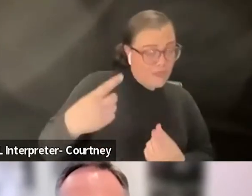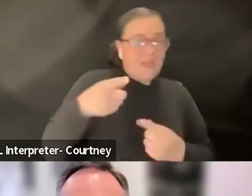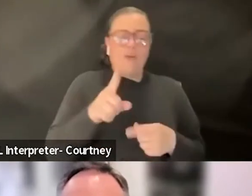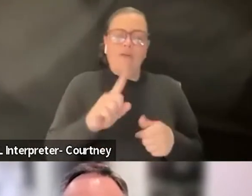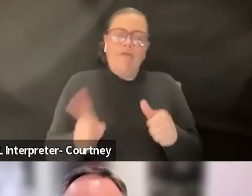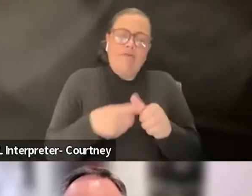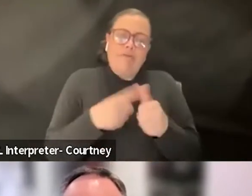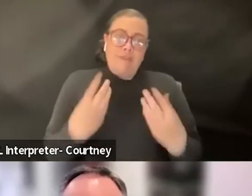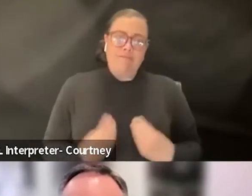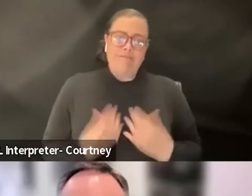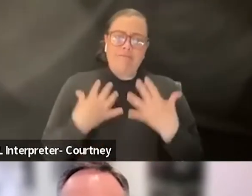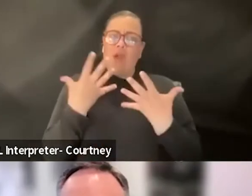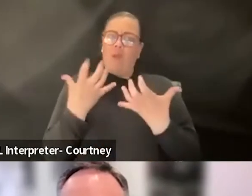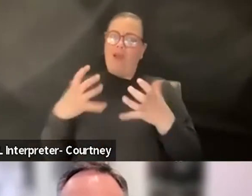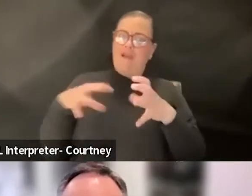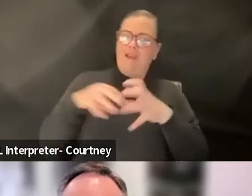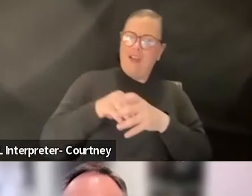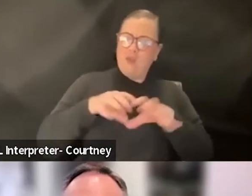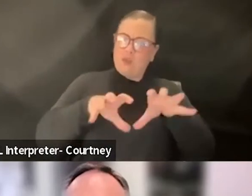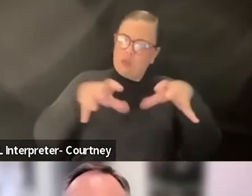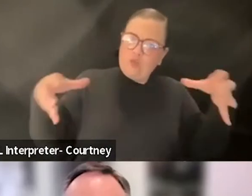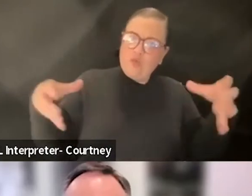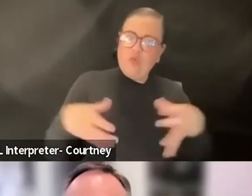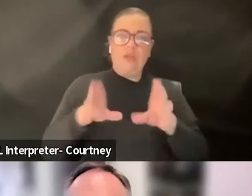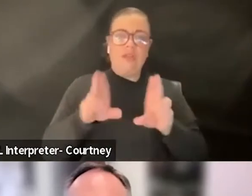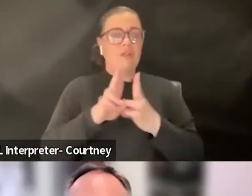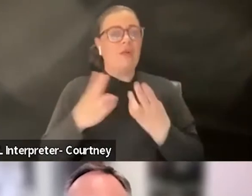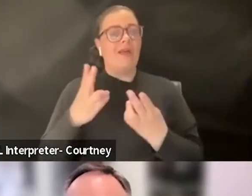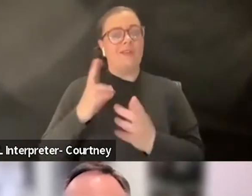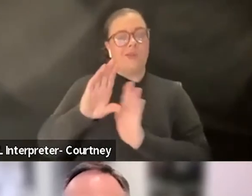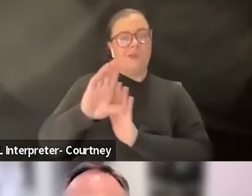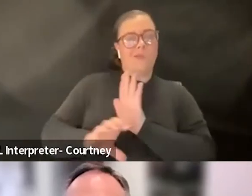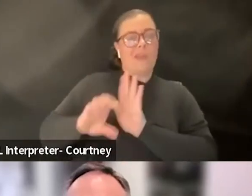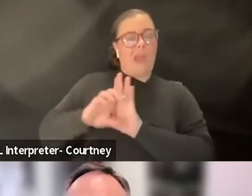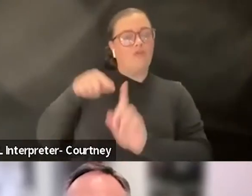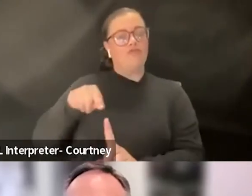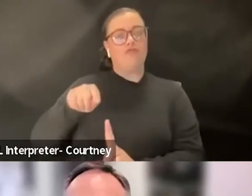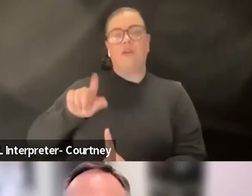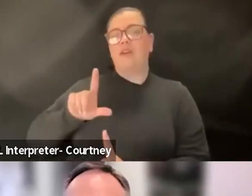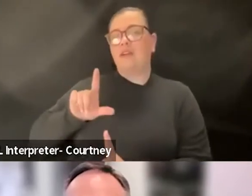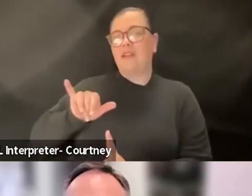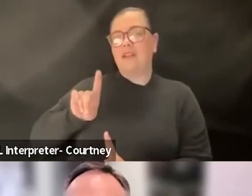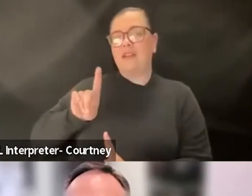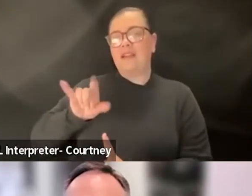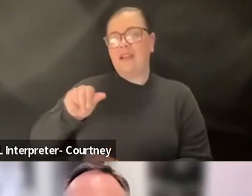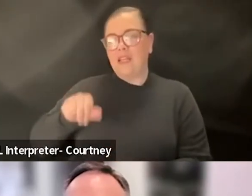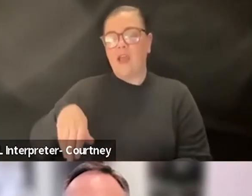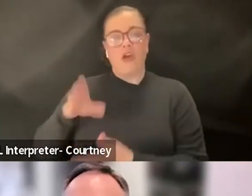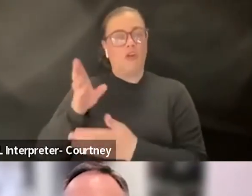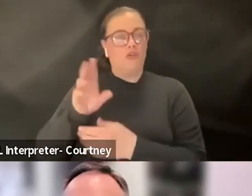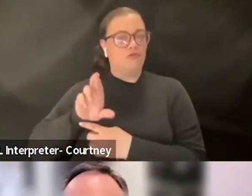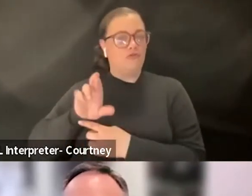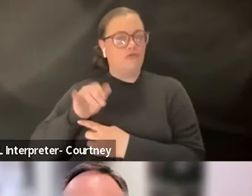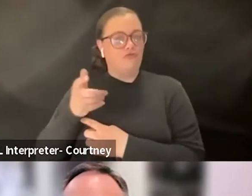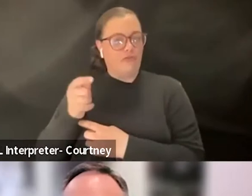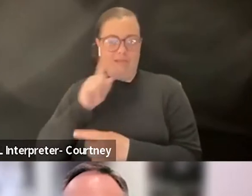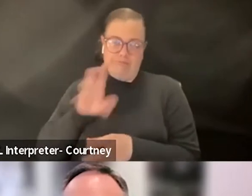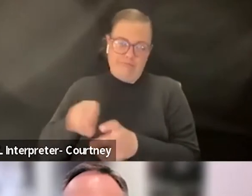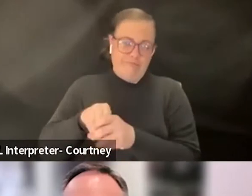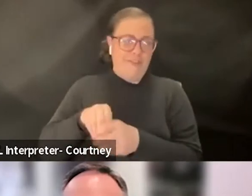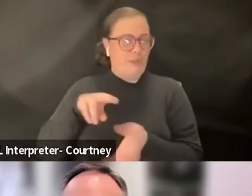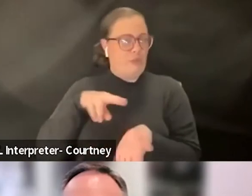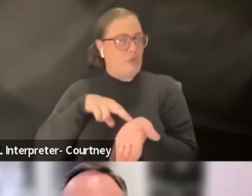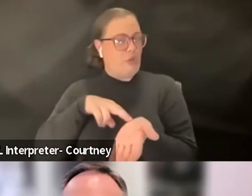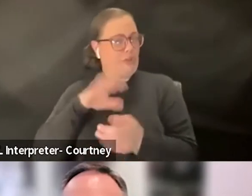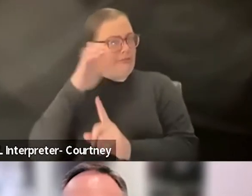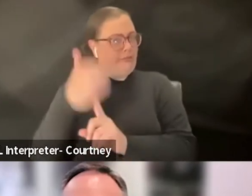when she was playing nurse Lydia Wright on NBC's ER, a role that led her to becoming active in nurse organized labor movements. She has